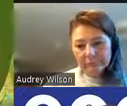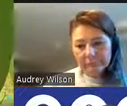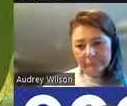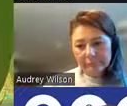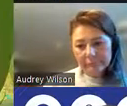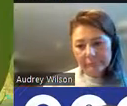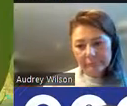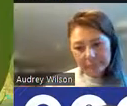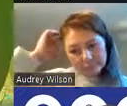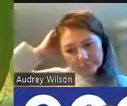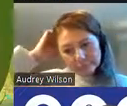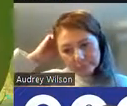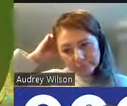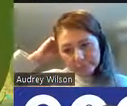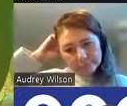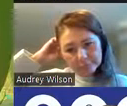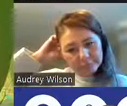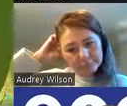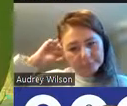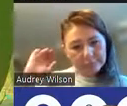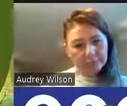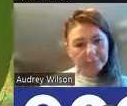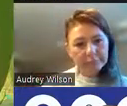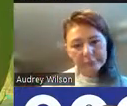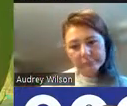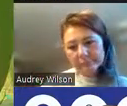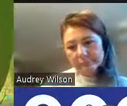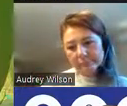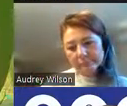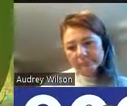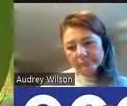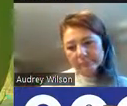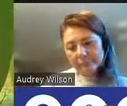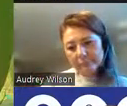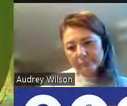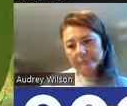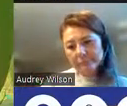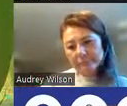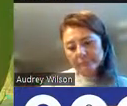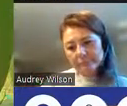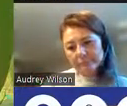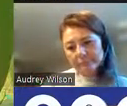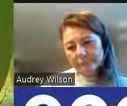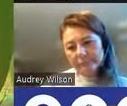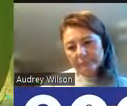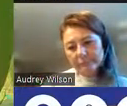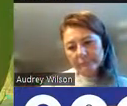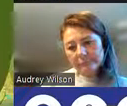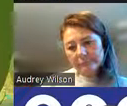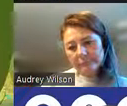approach. So I can condense what I was going to say into a few sentences, which is really that